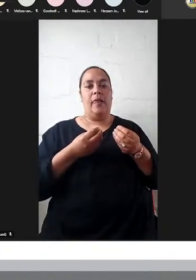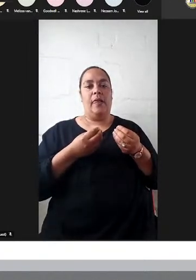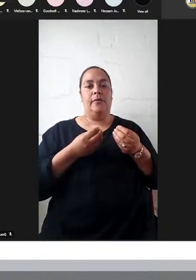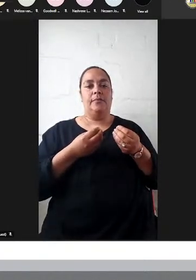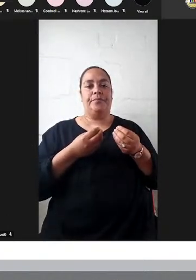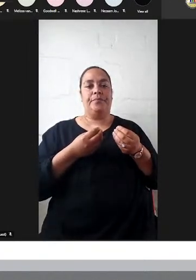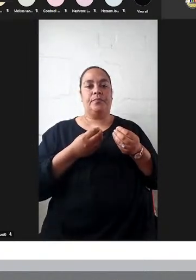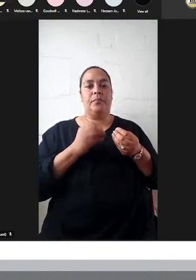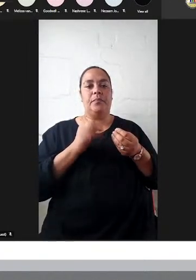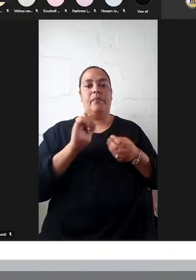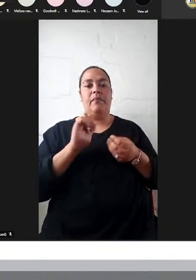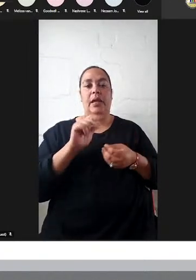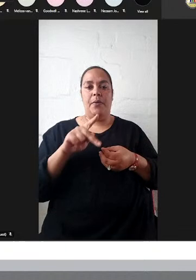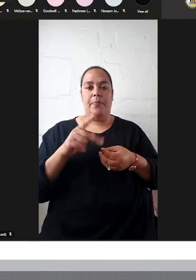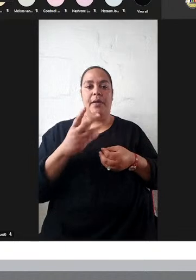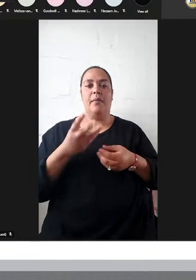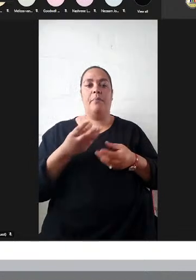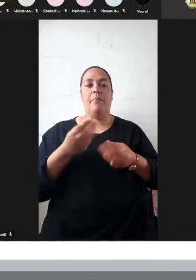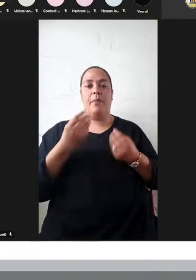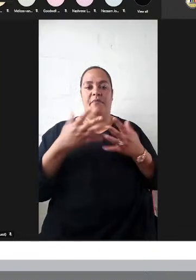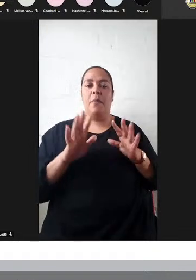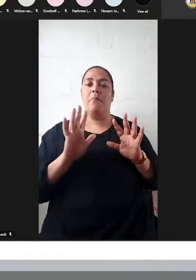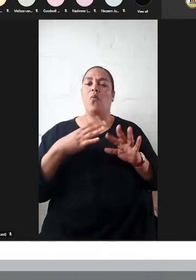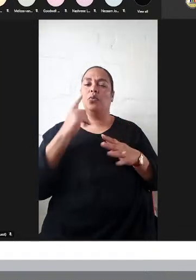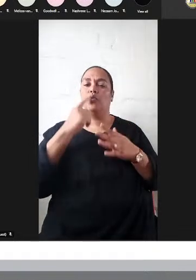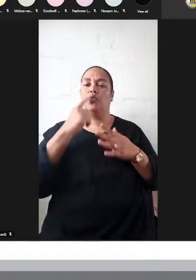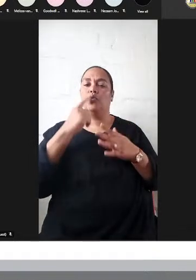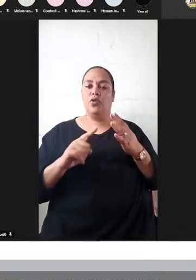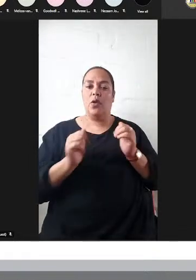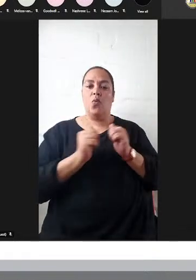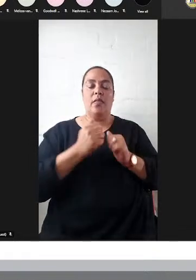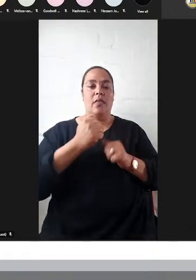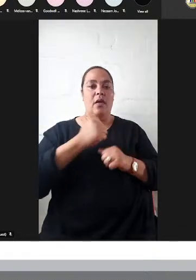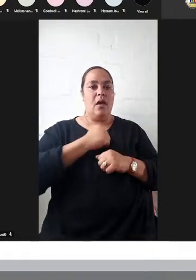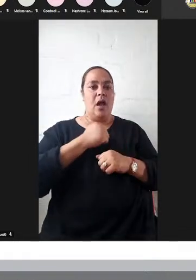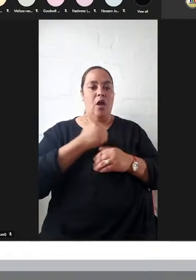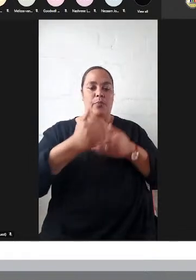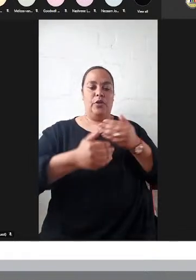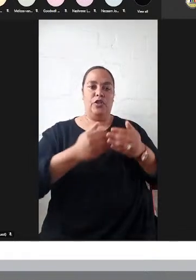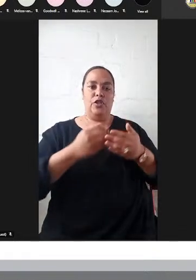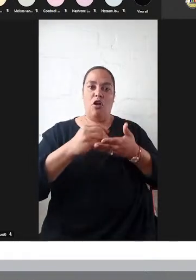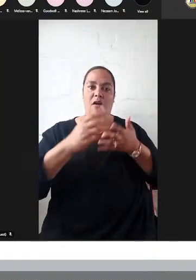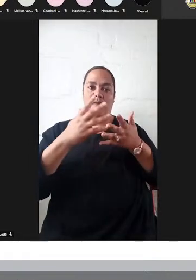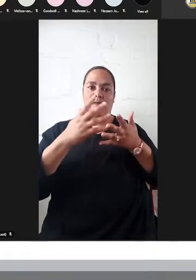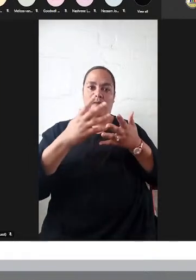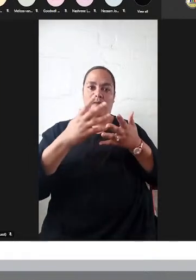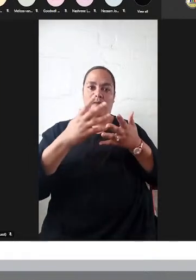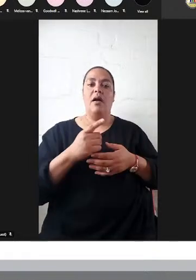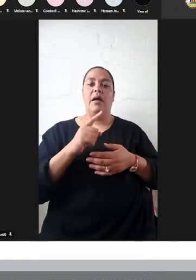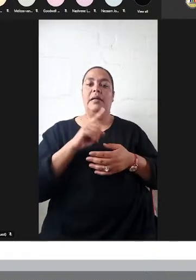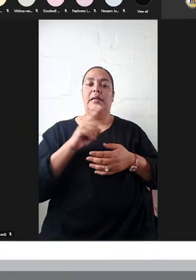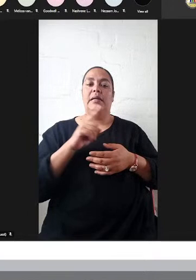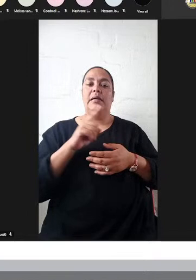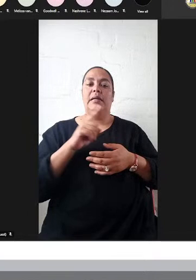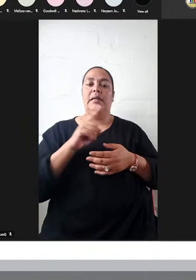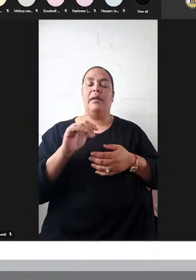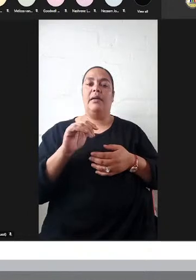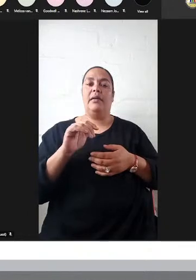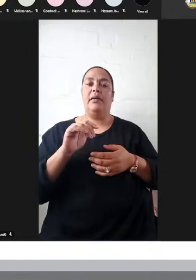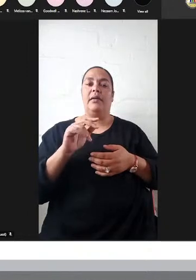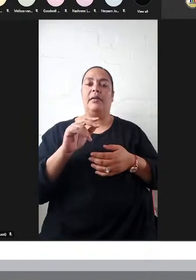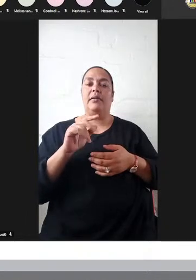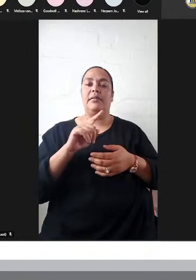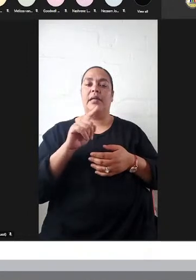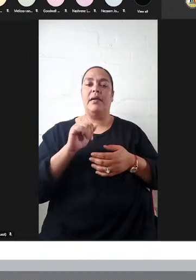APP. I just want to check in with our procedural officer, Zahida, if this has been sent to